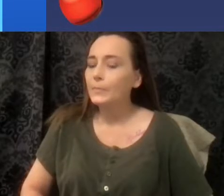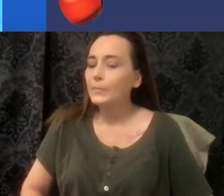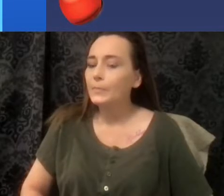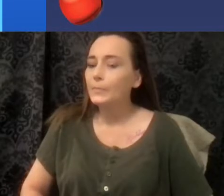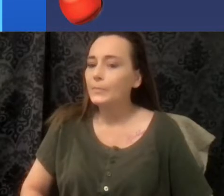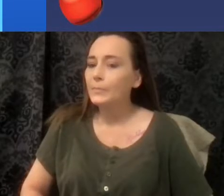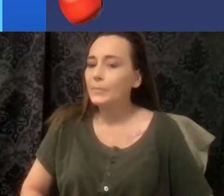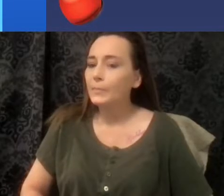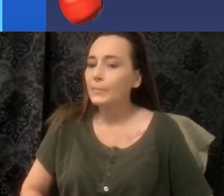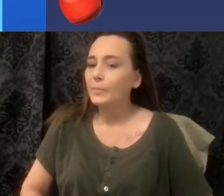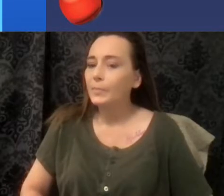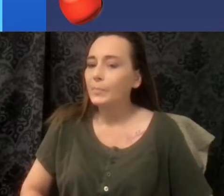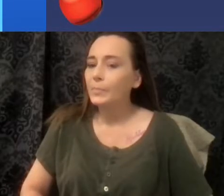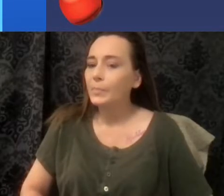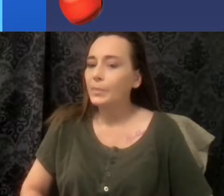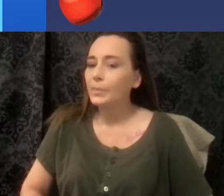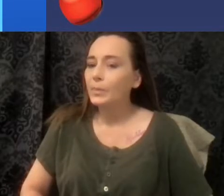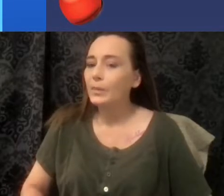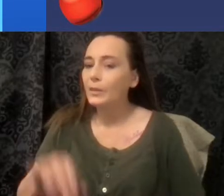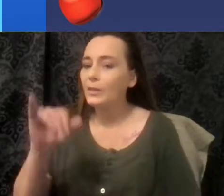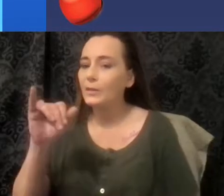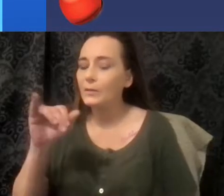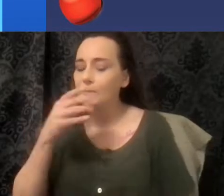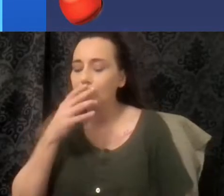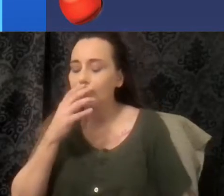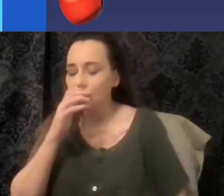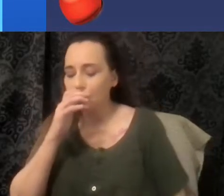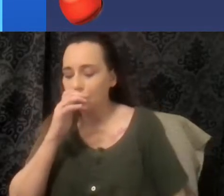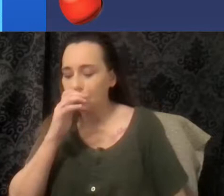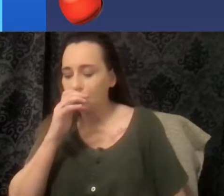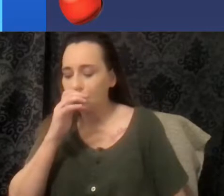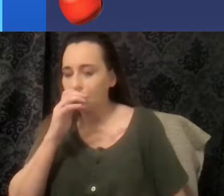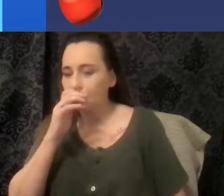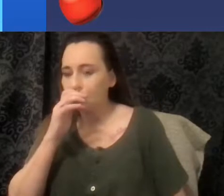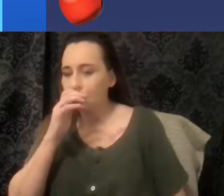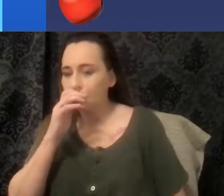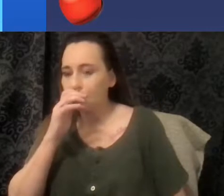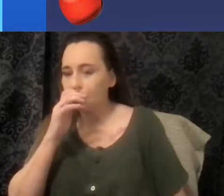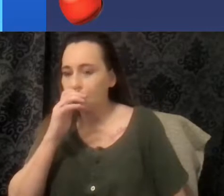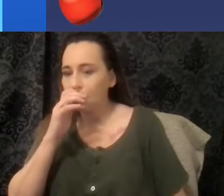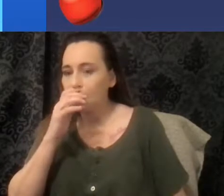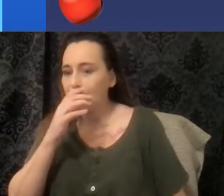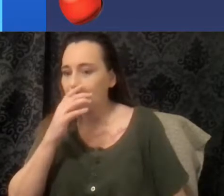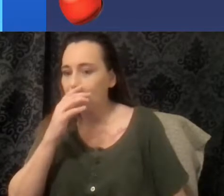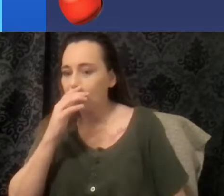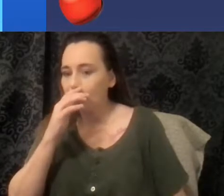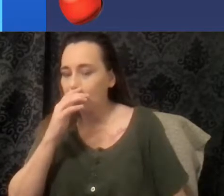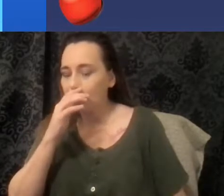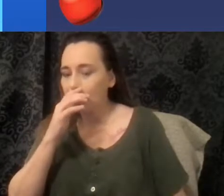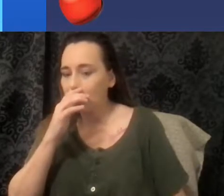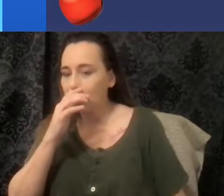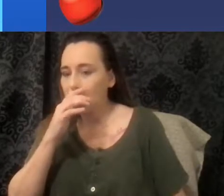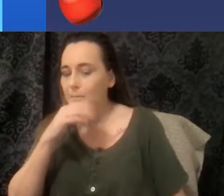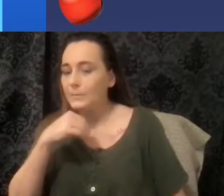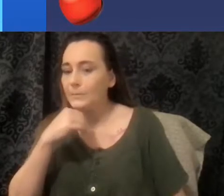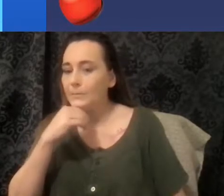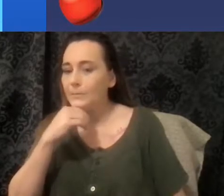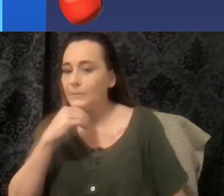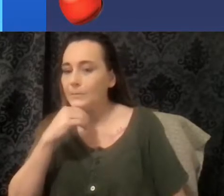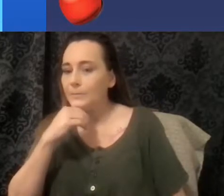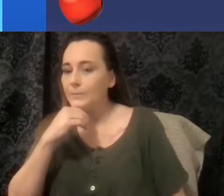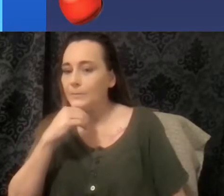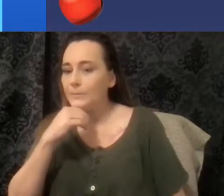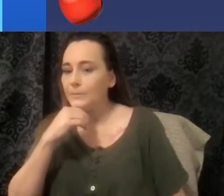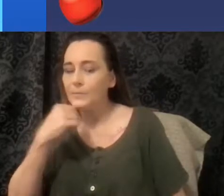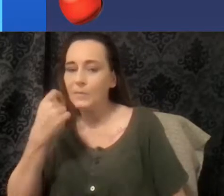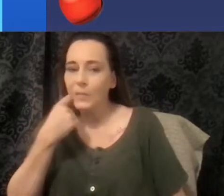Go ahead. Wanda, can I answer that first one, please? Yes, go ahead. Yes, I just put